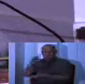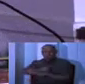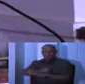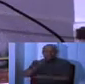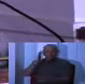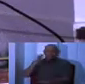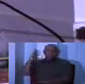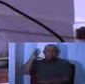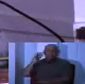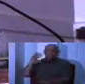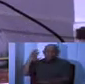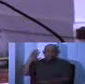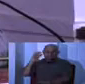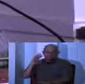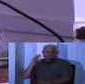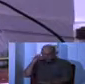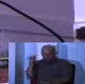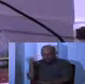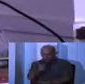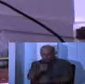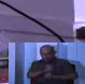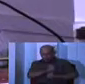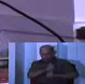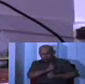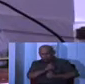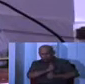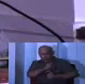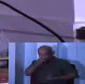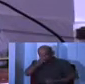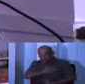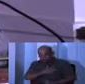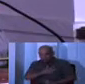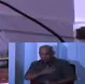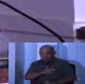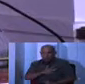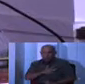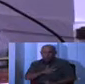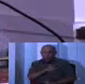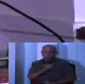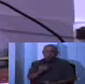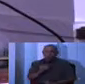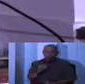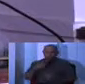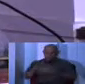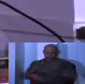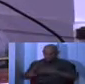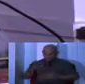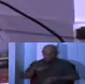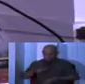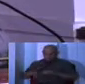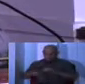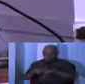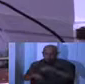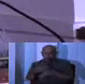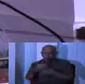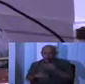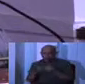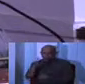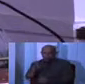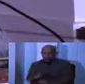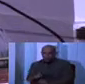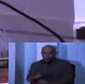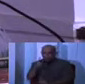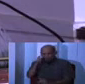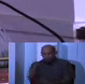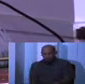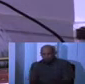Midian. For all the armor of the armed man in the tumult and the garments rolled in blood shall be for